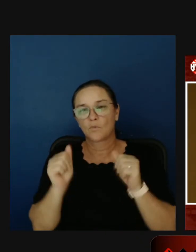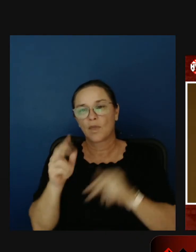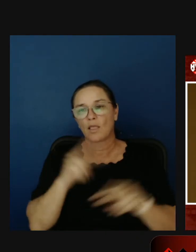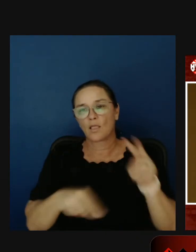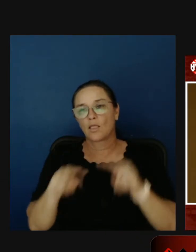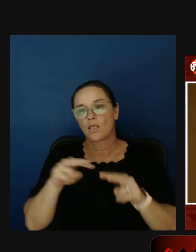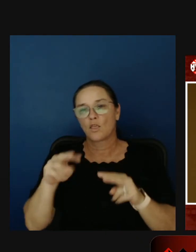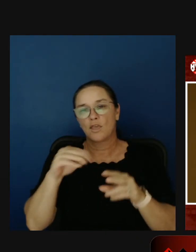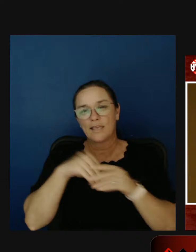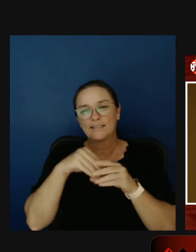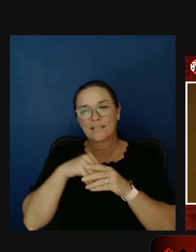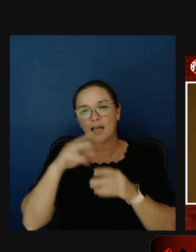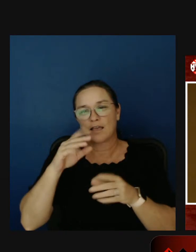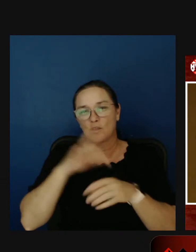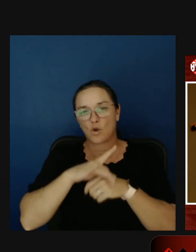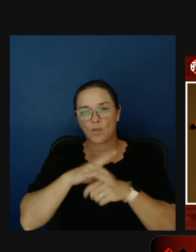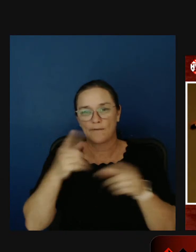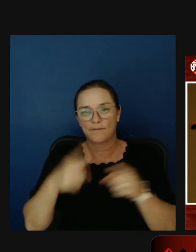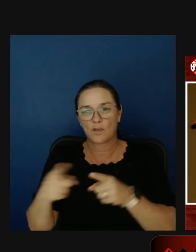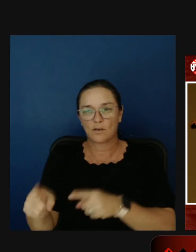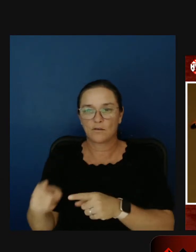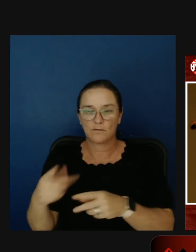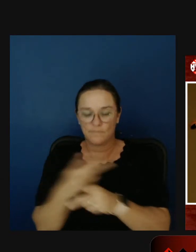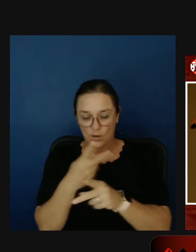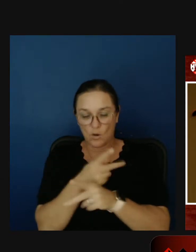and get a sense of what's going on.